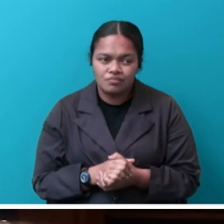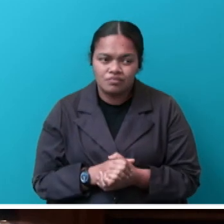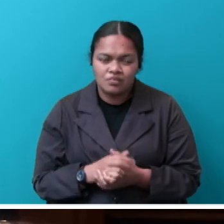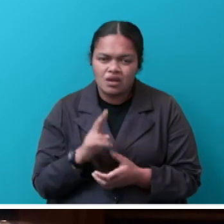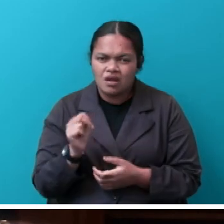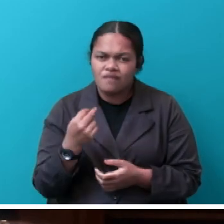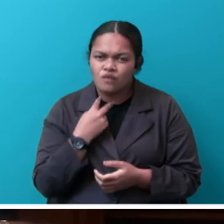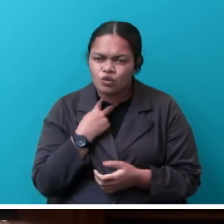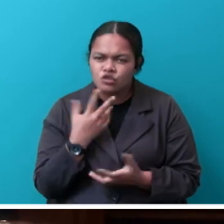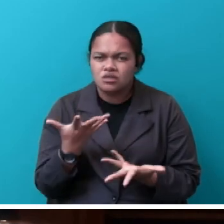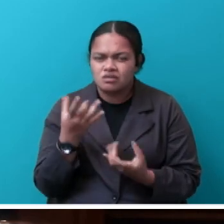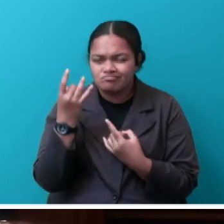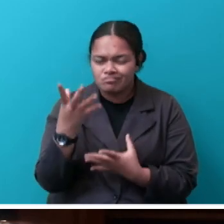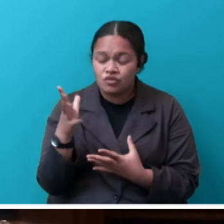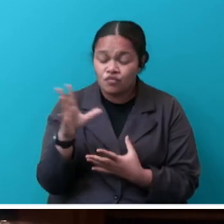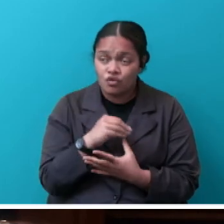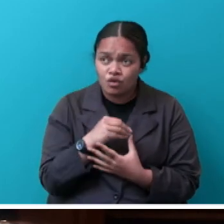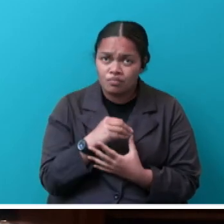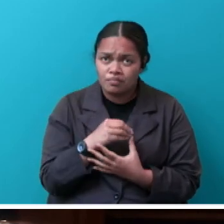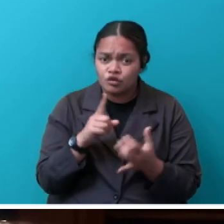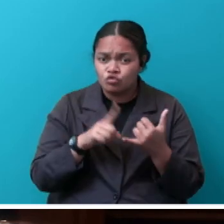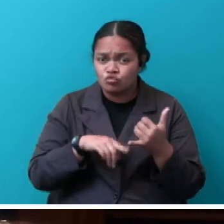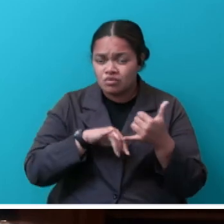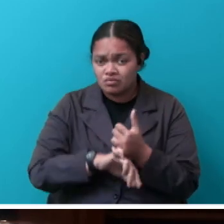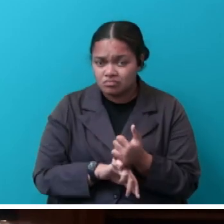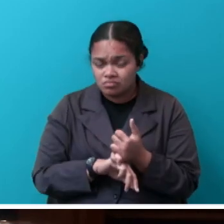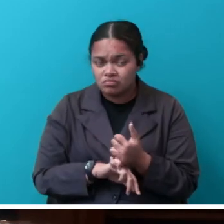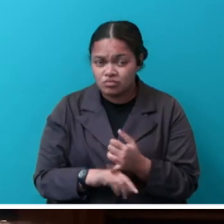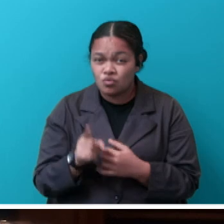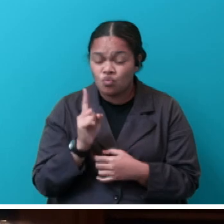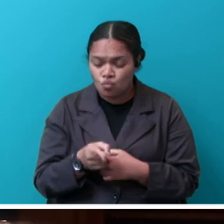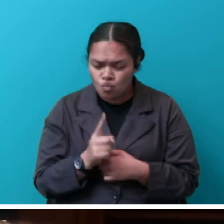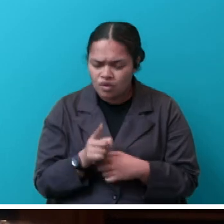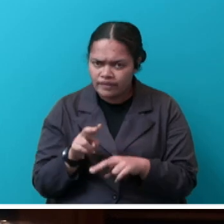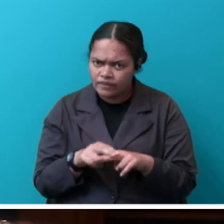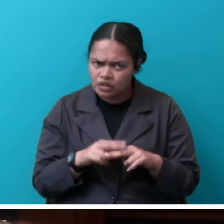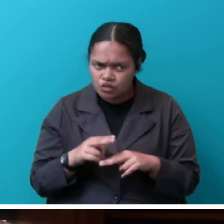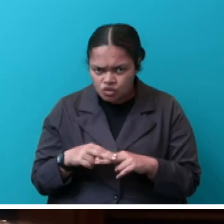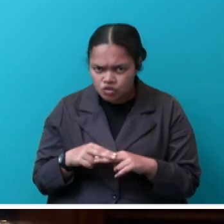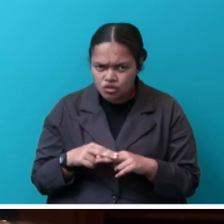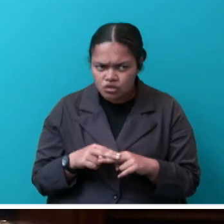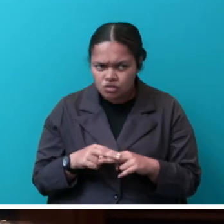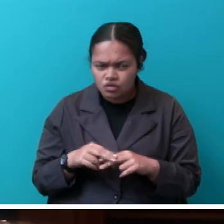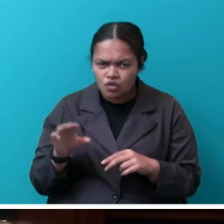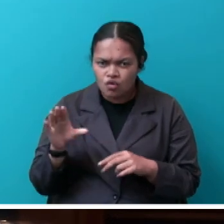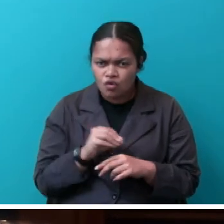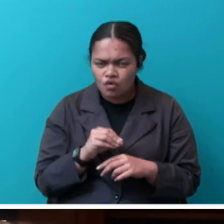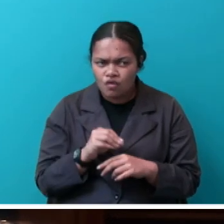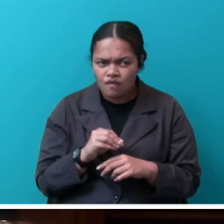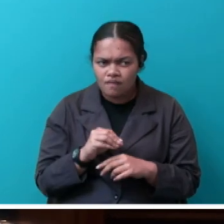note from the United States warning Fiji of our status